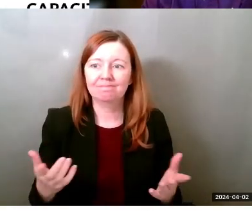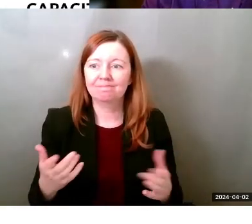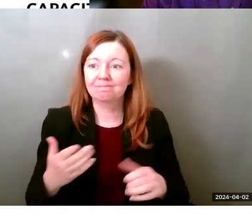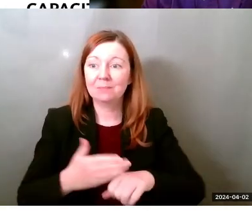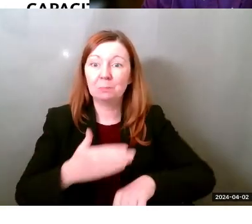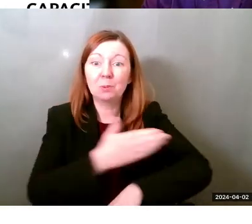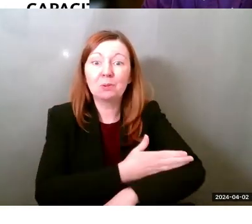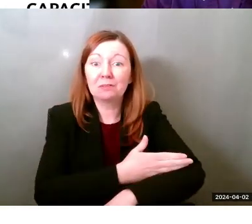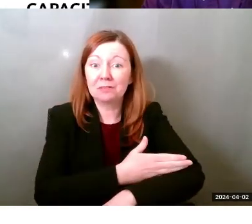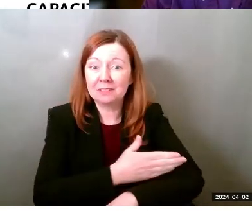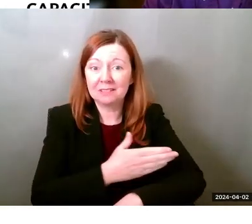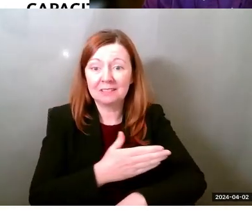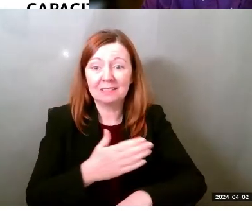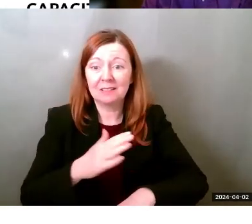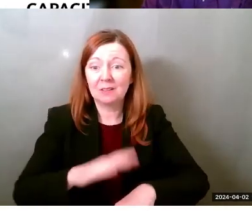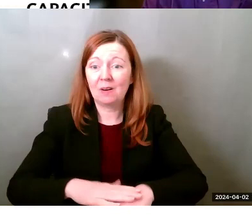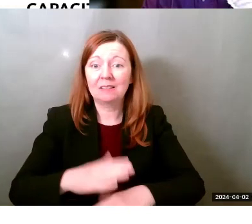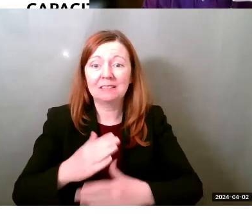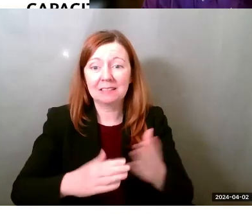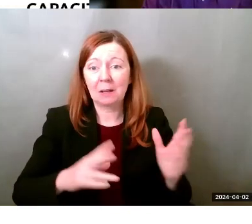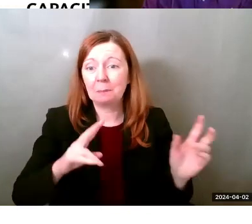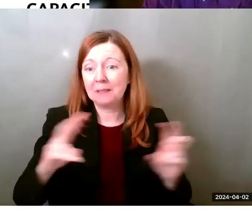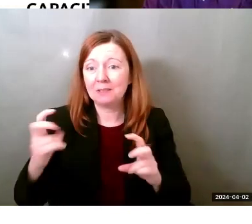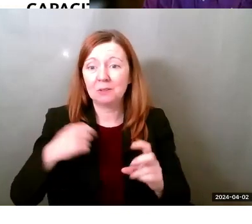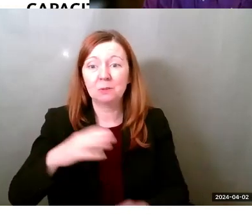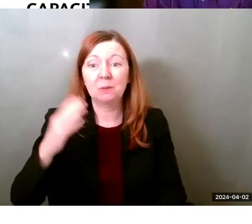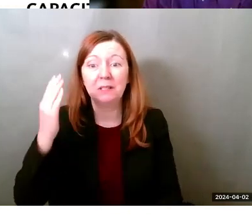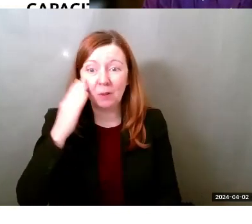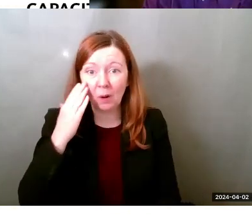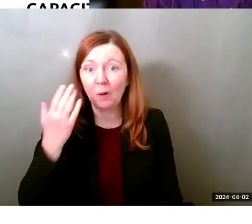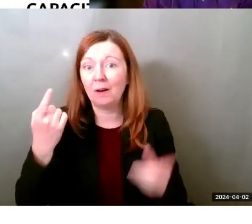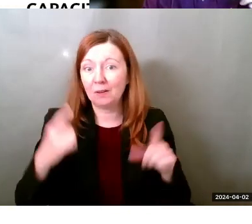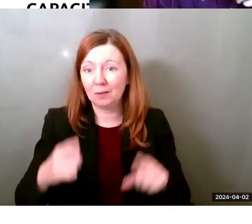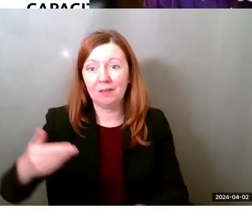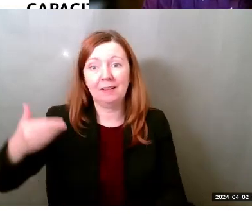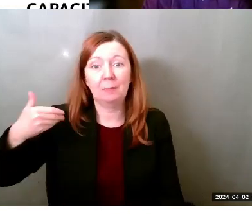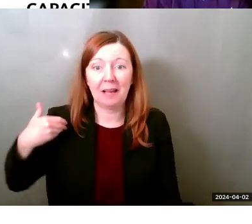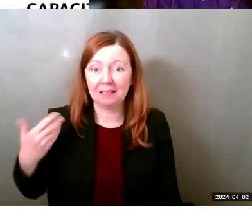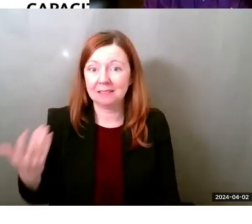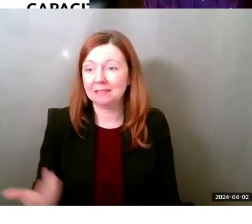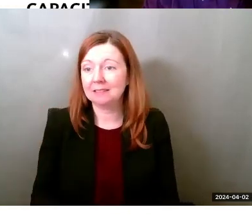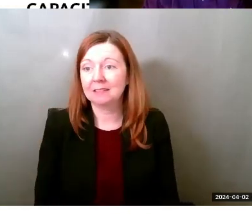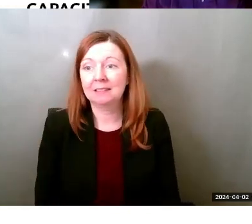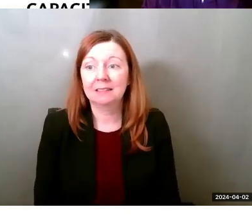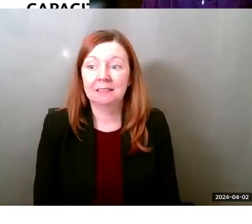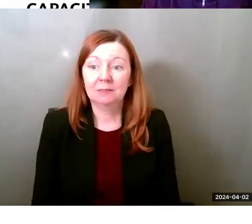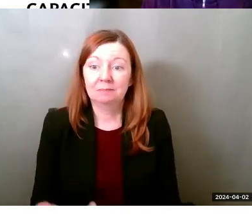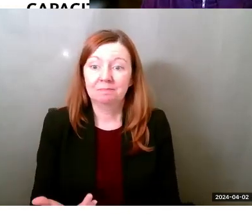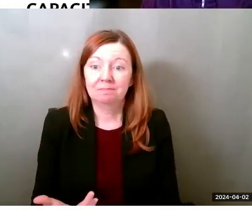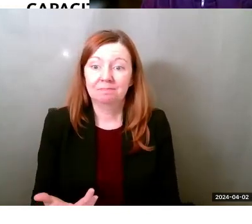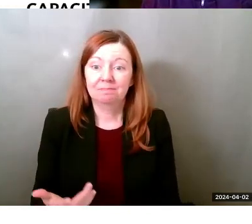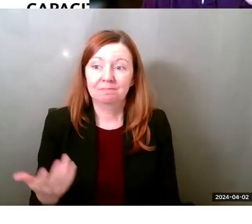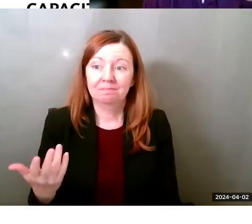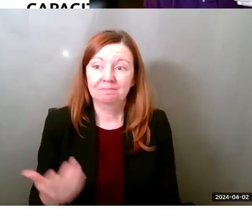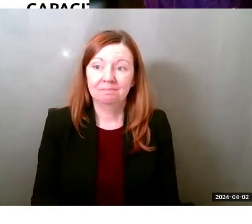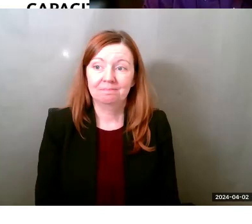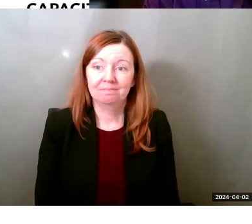improve upon some of the issues that we know occurred in the past. So,